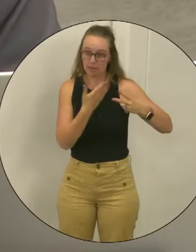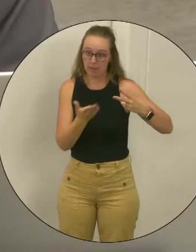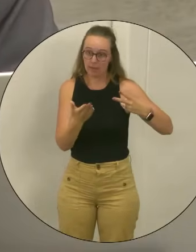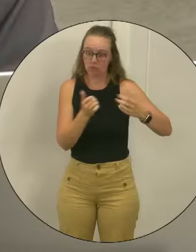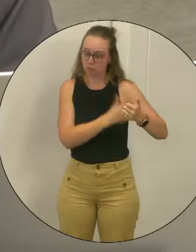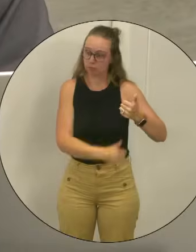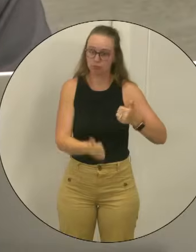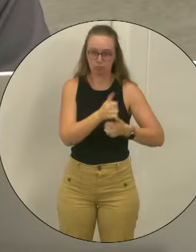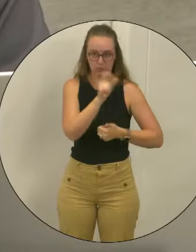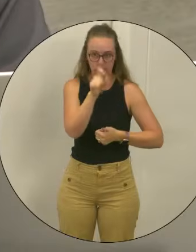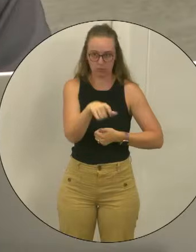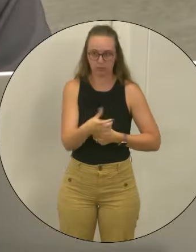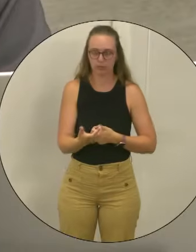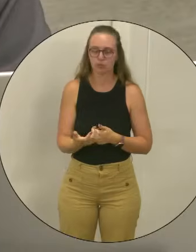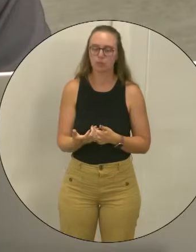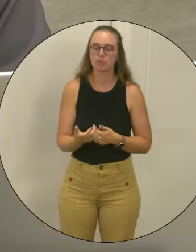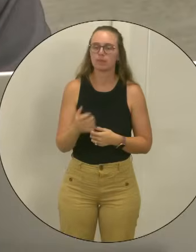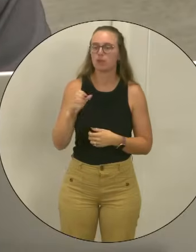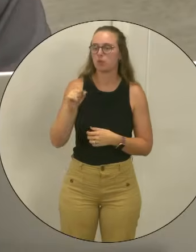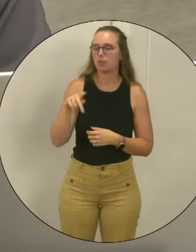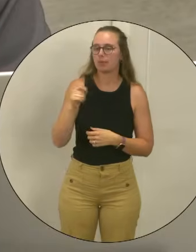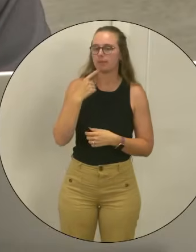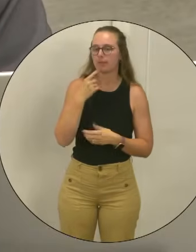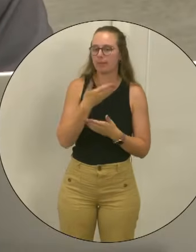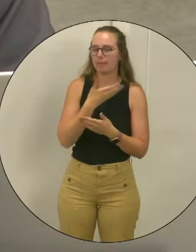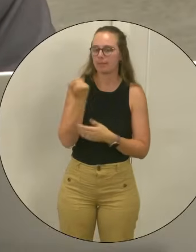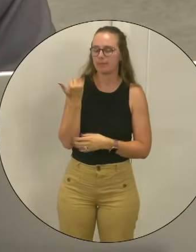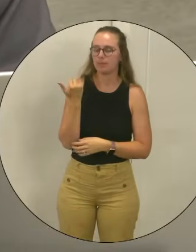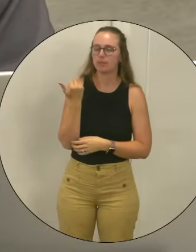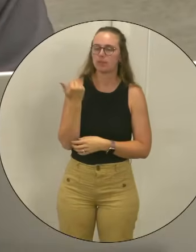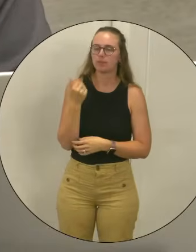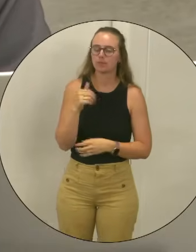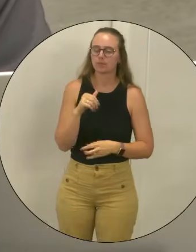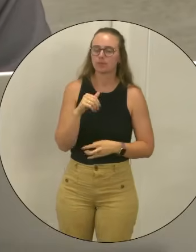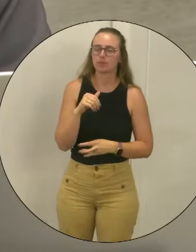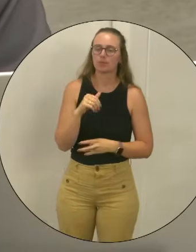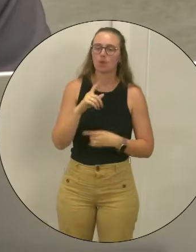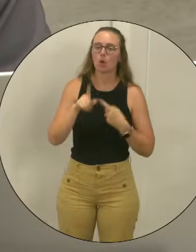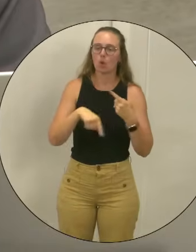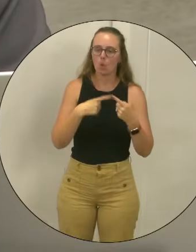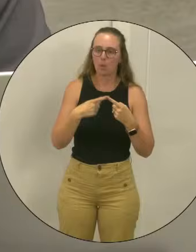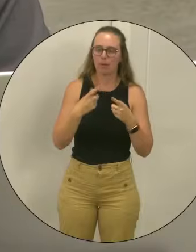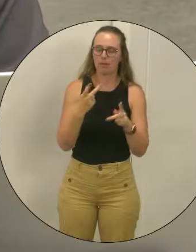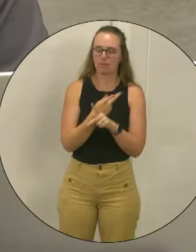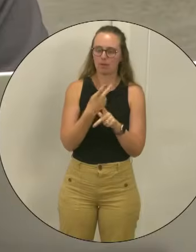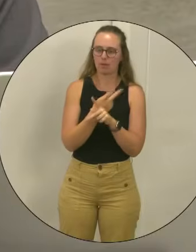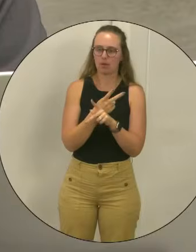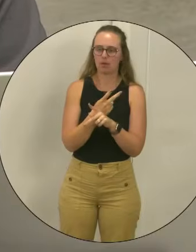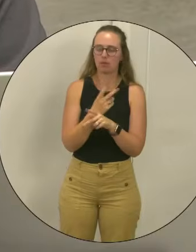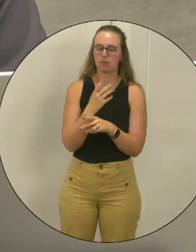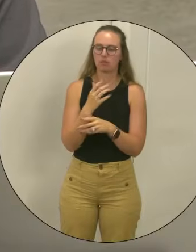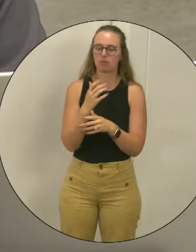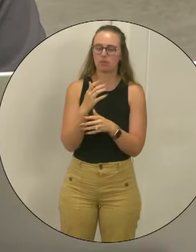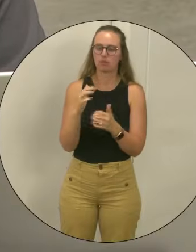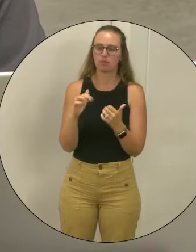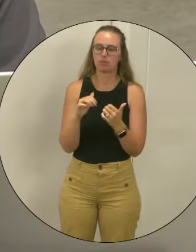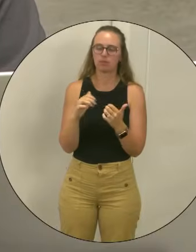thing. And then superintendent said it best and really eloquently, when we figure out how to